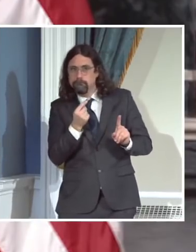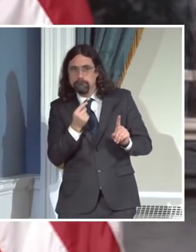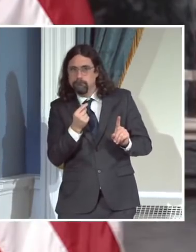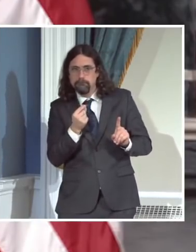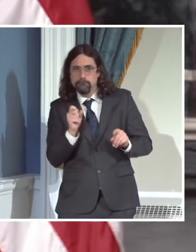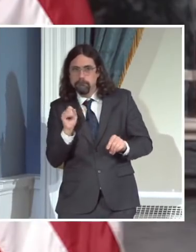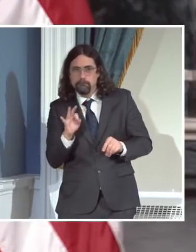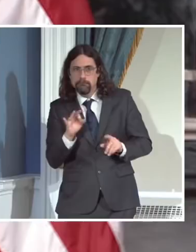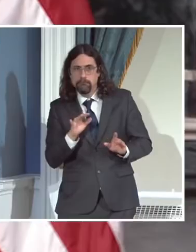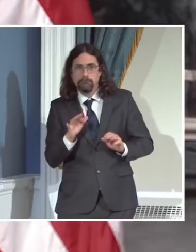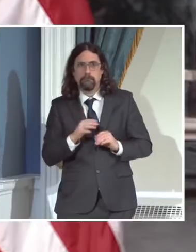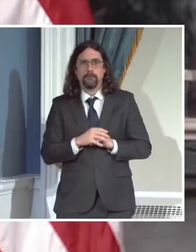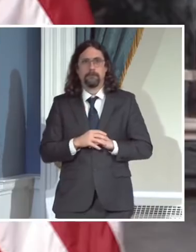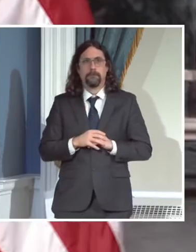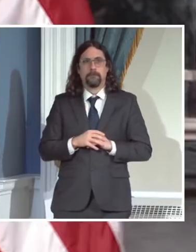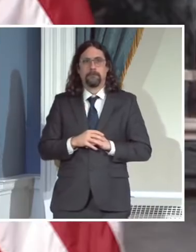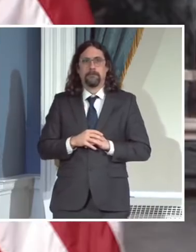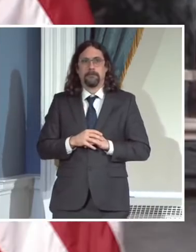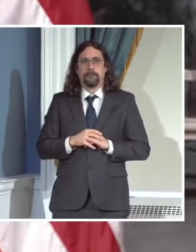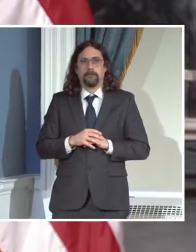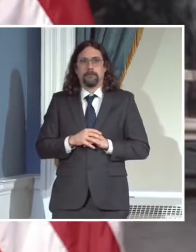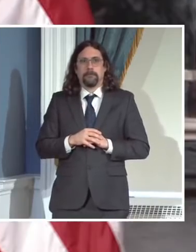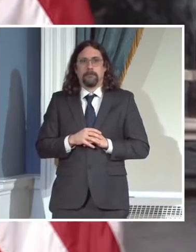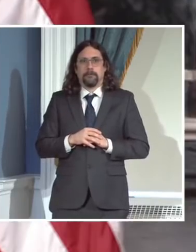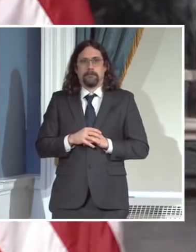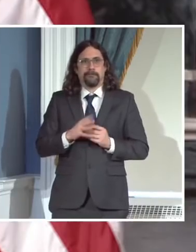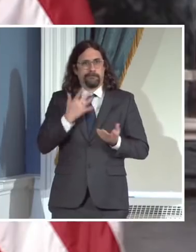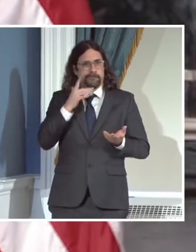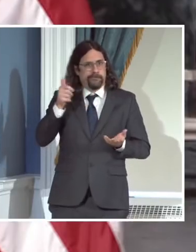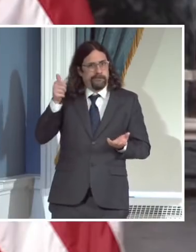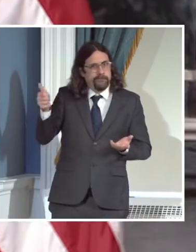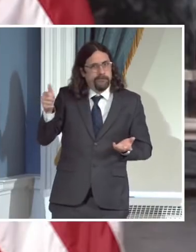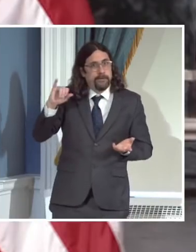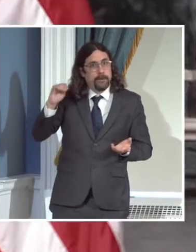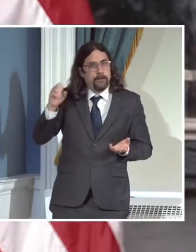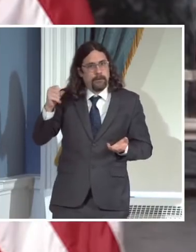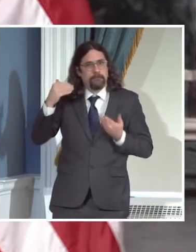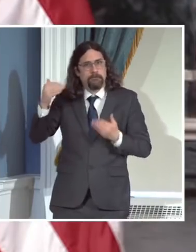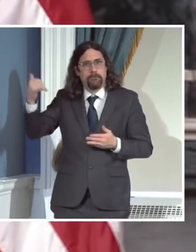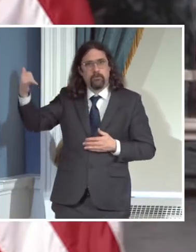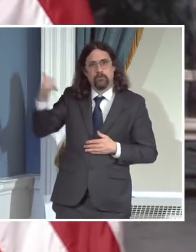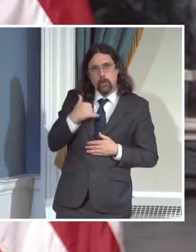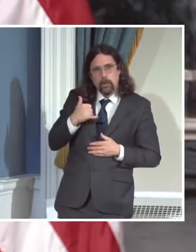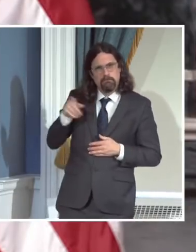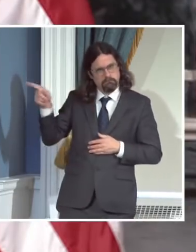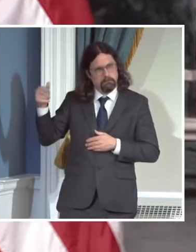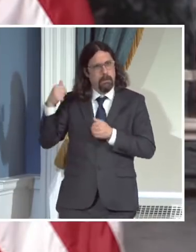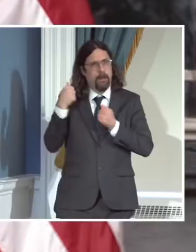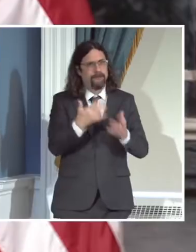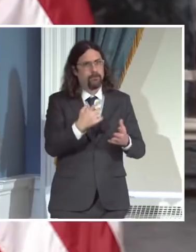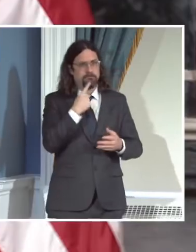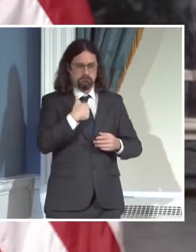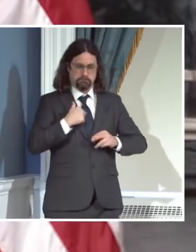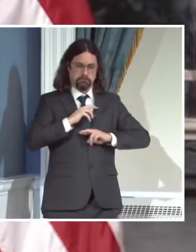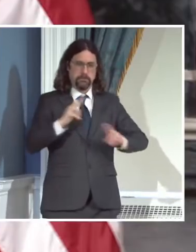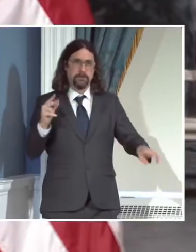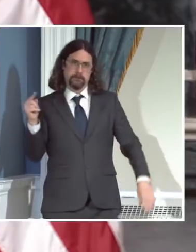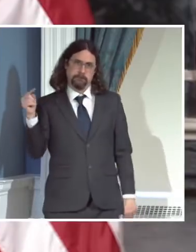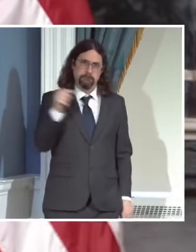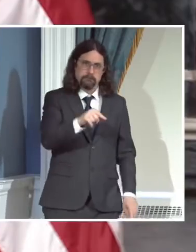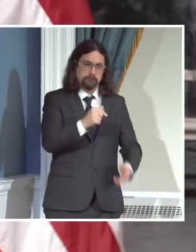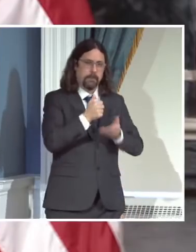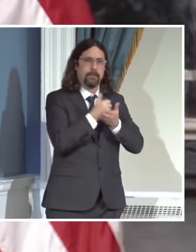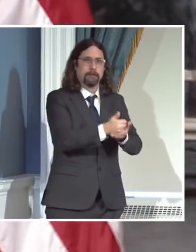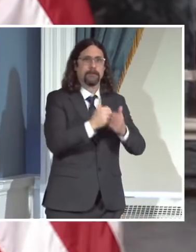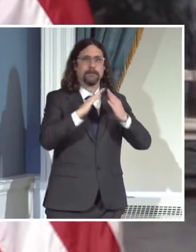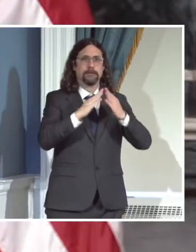And he said he was ready to serve his city again in whatever capacity we needed, no matter how big or how small. And I said to Jimmy